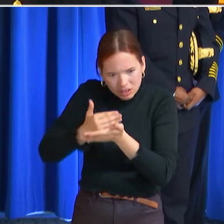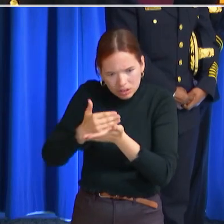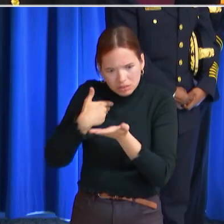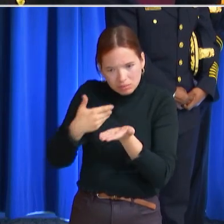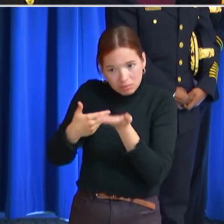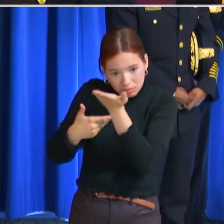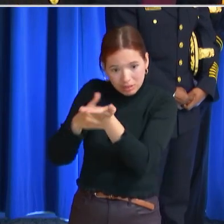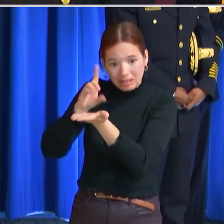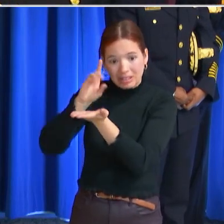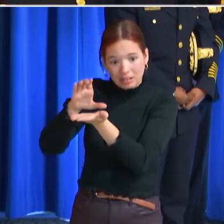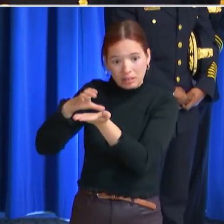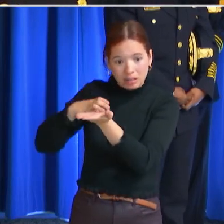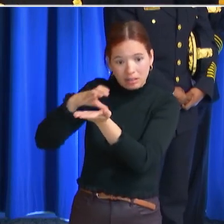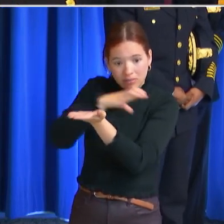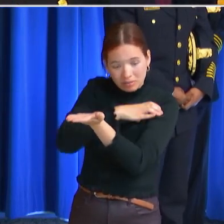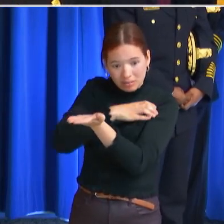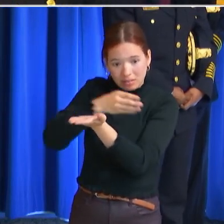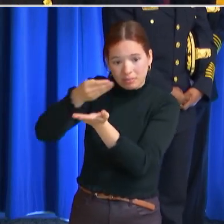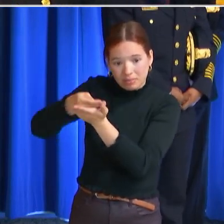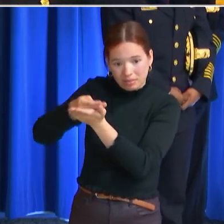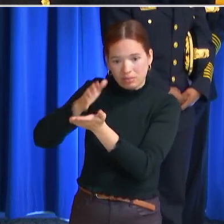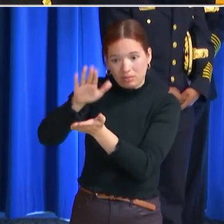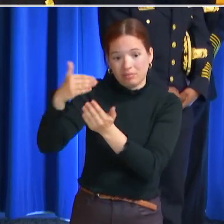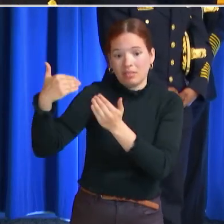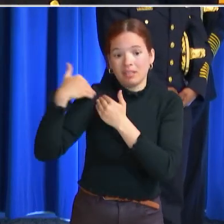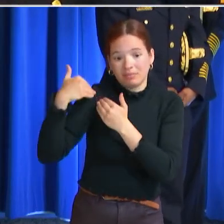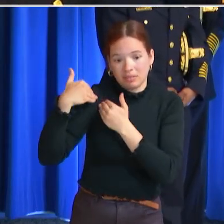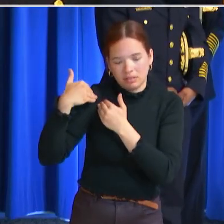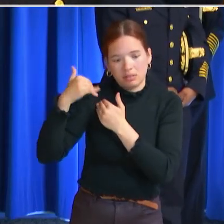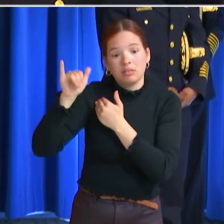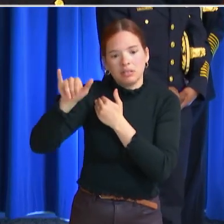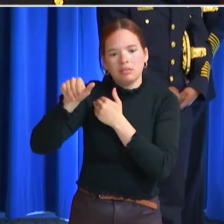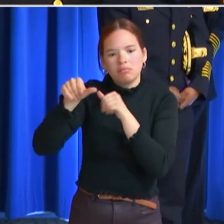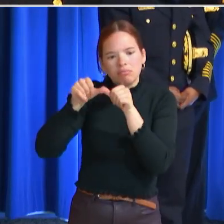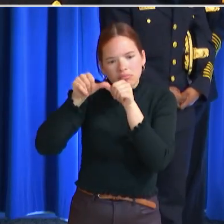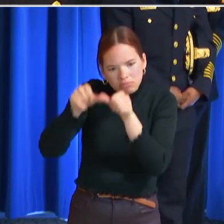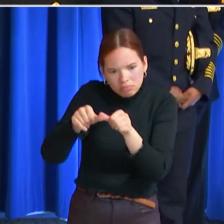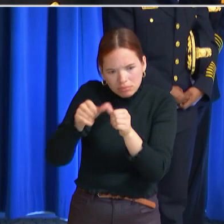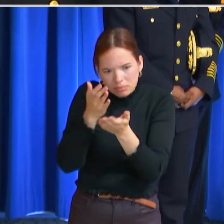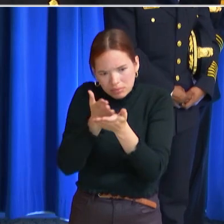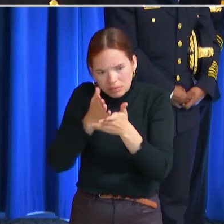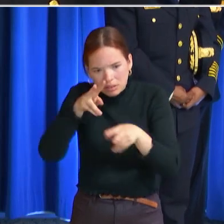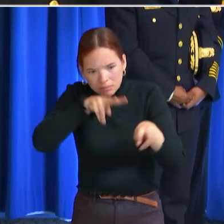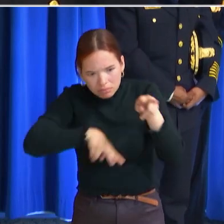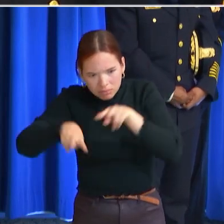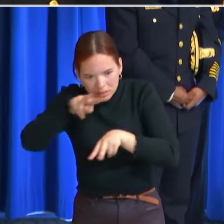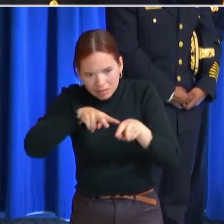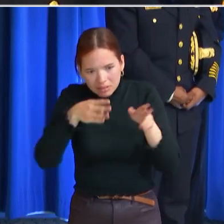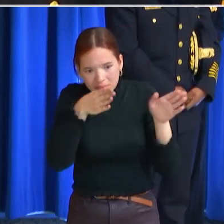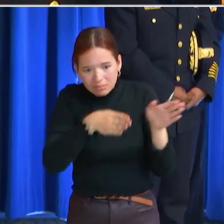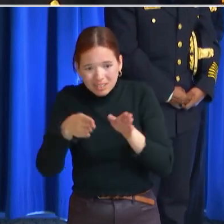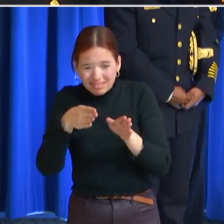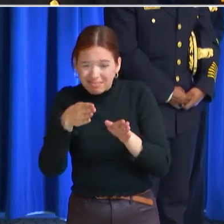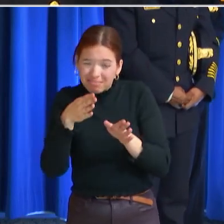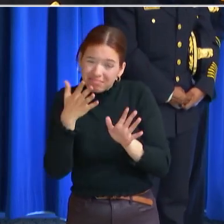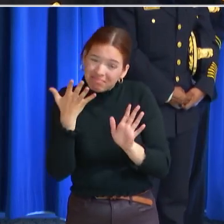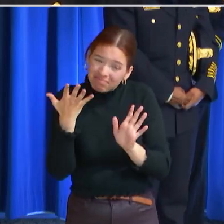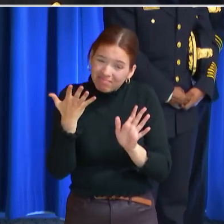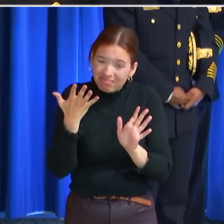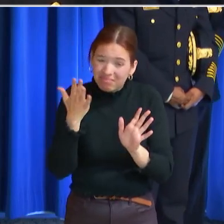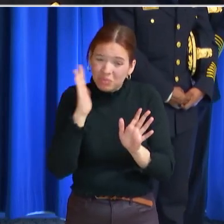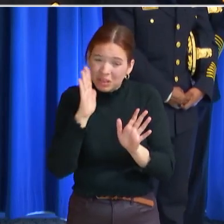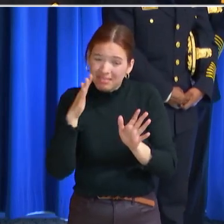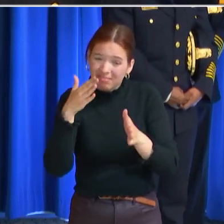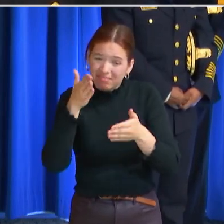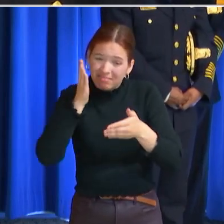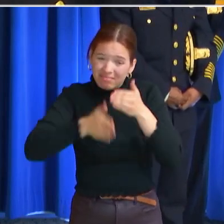fiscally responsible and sustainable over the financial plan. And I expect that we'll get there at the end of their process as well. Can I Yep.